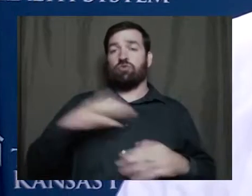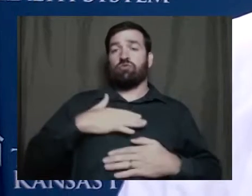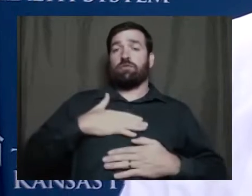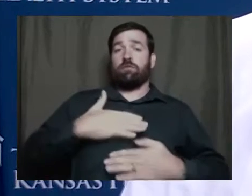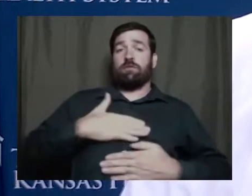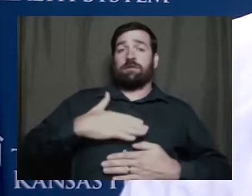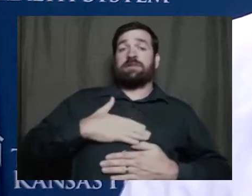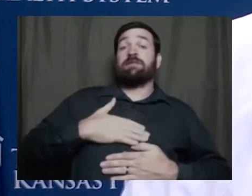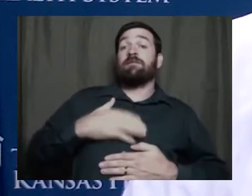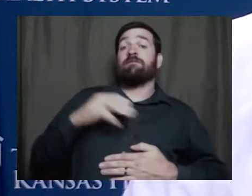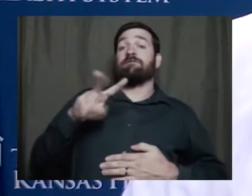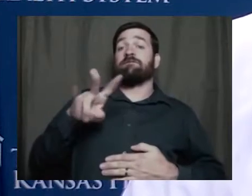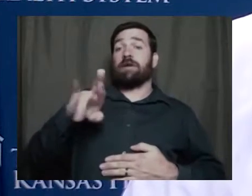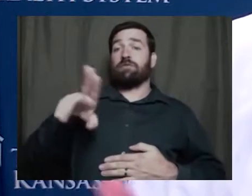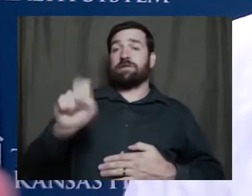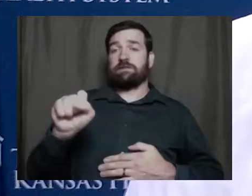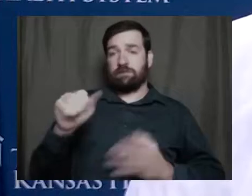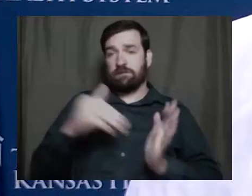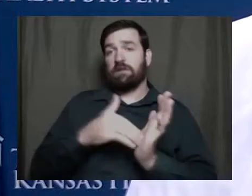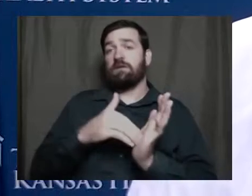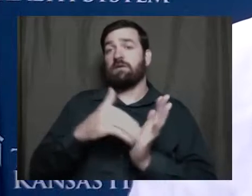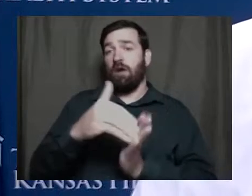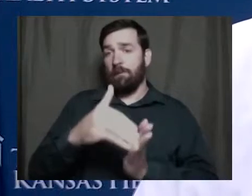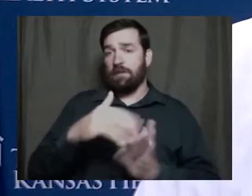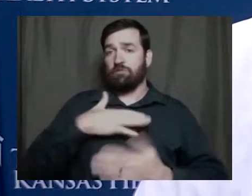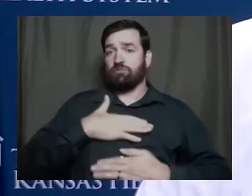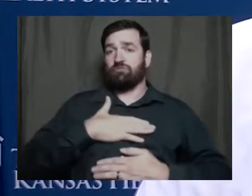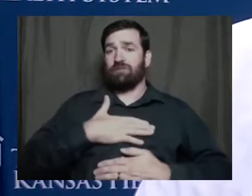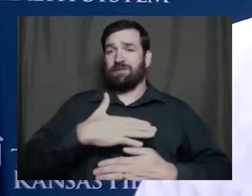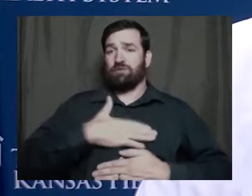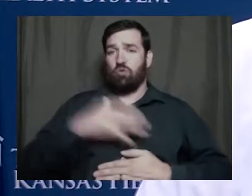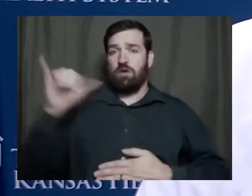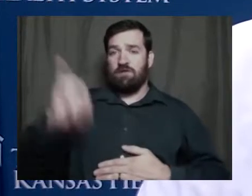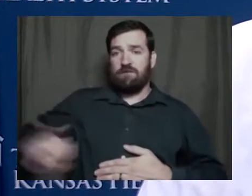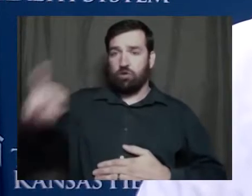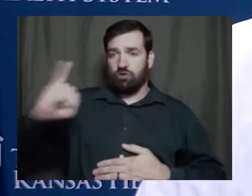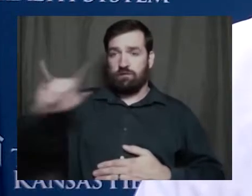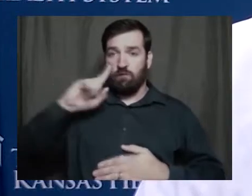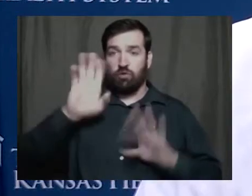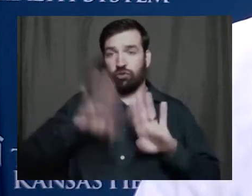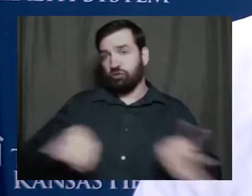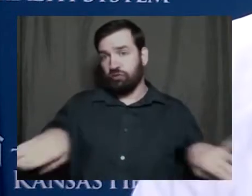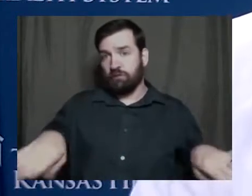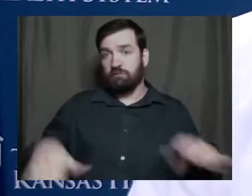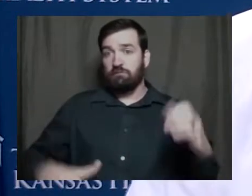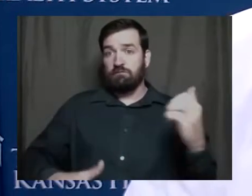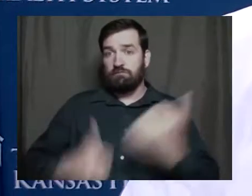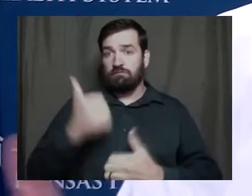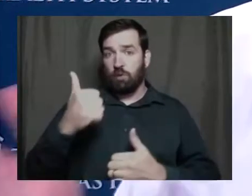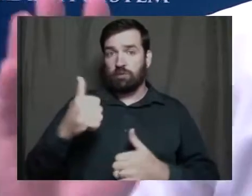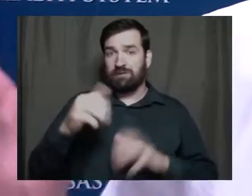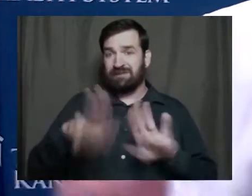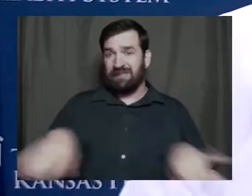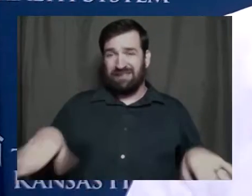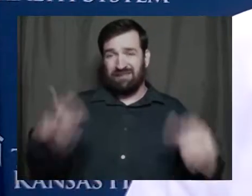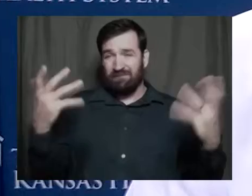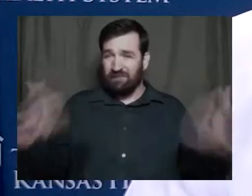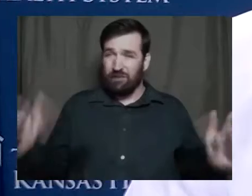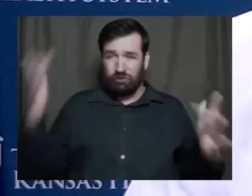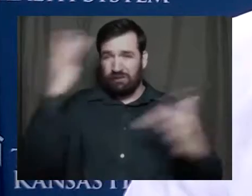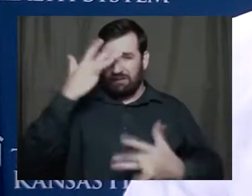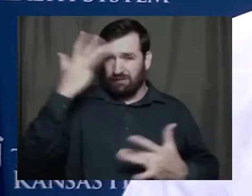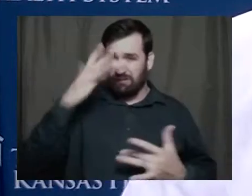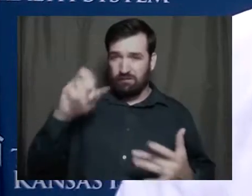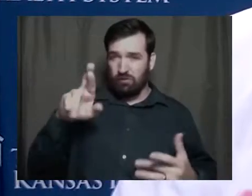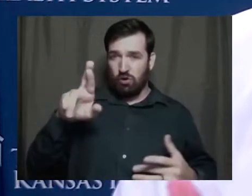a very common respiratory infection that kids get. Vast majority of kids have probably been infected with RSV, and these are all